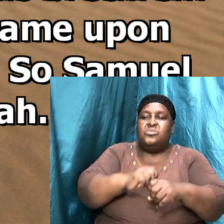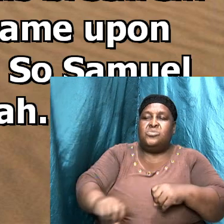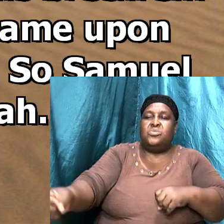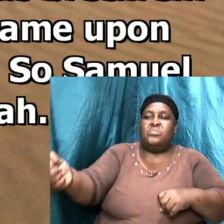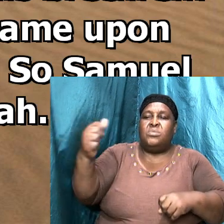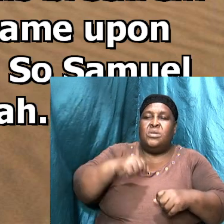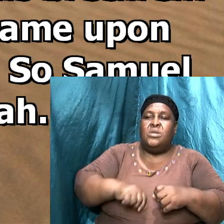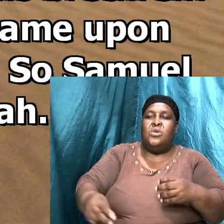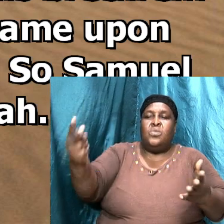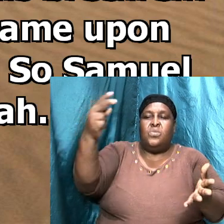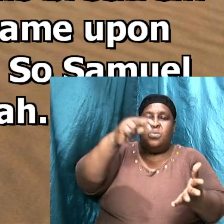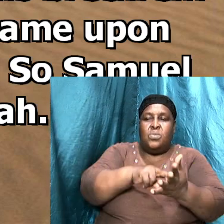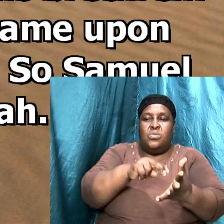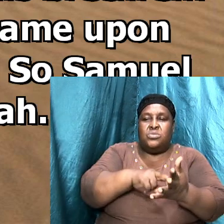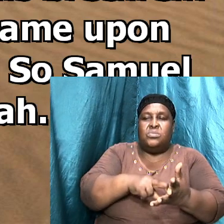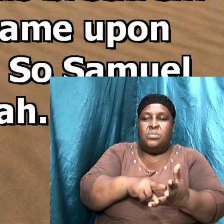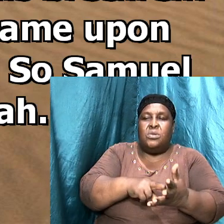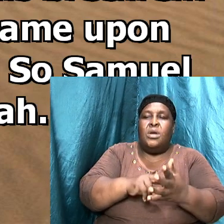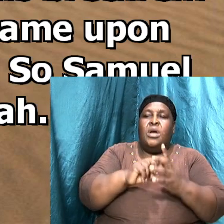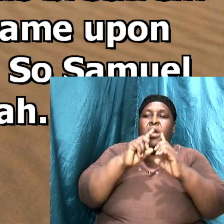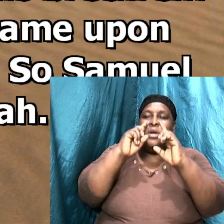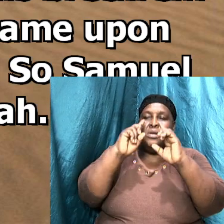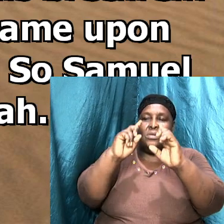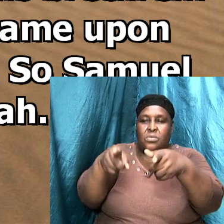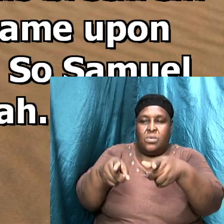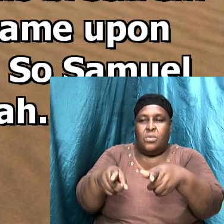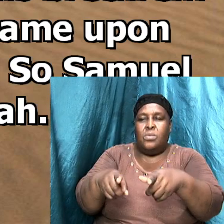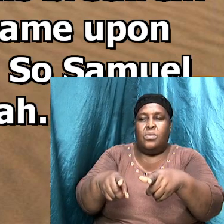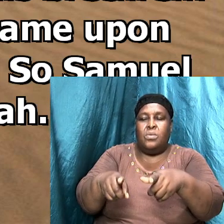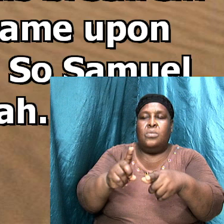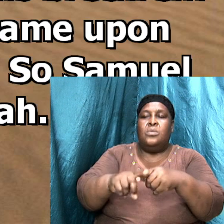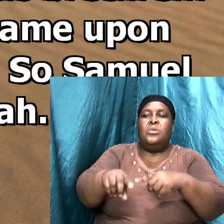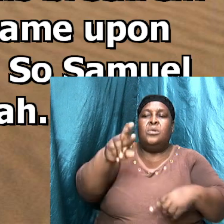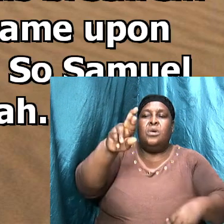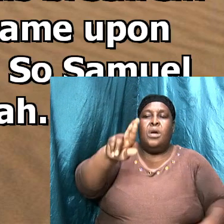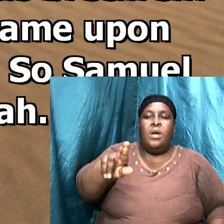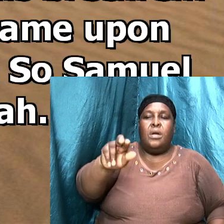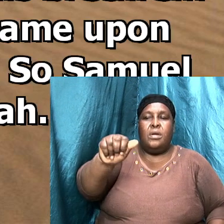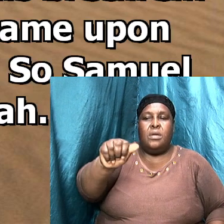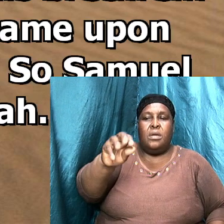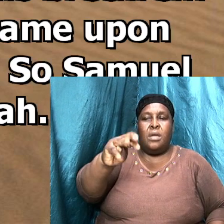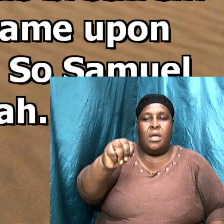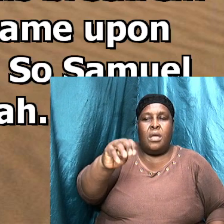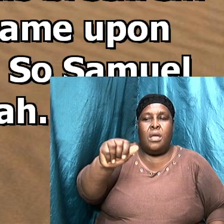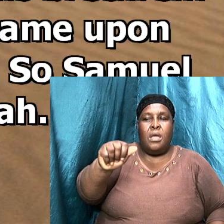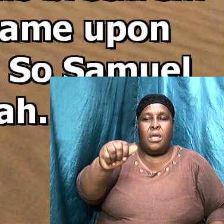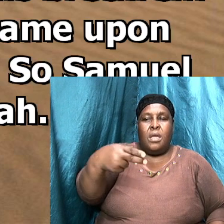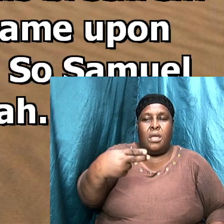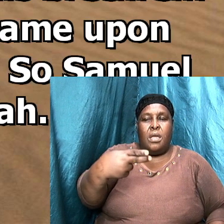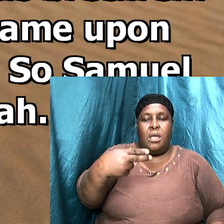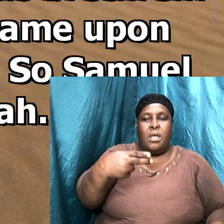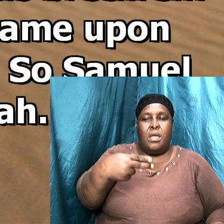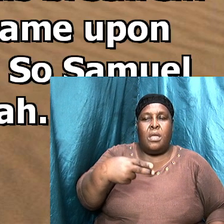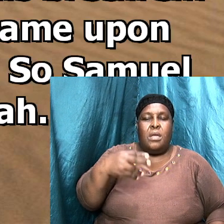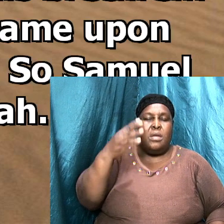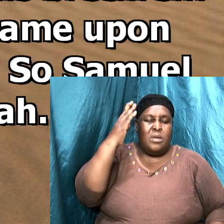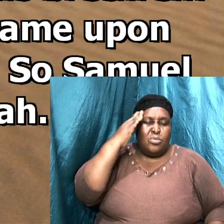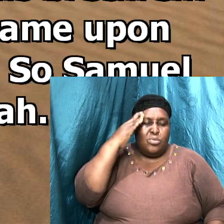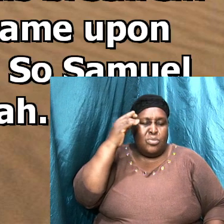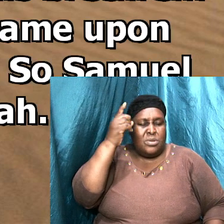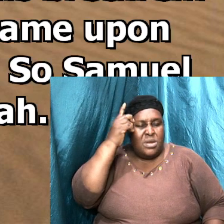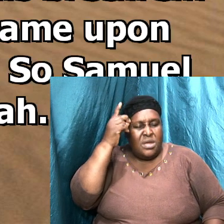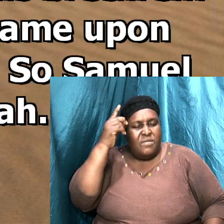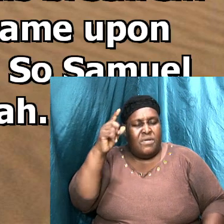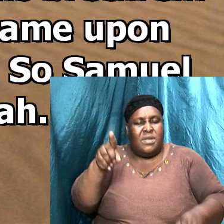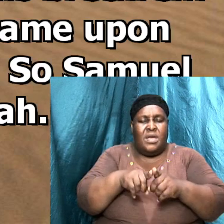rose up and went to Ramah. So we know David as, when you talk about kings of Israel.